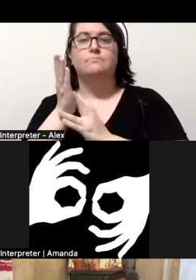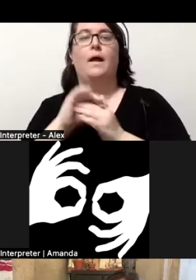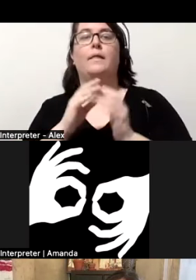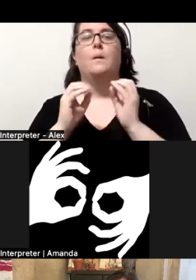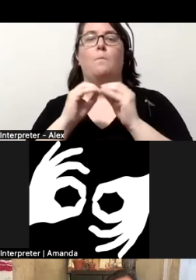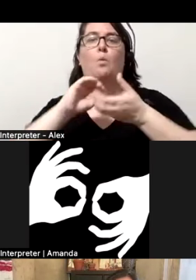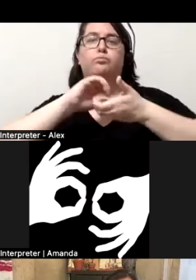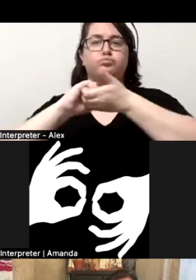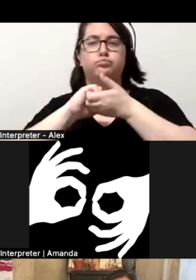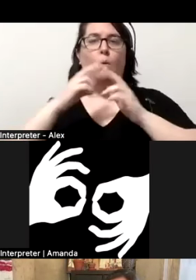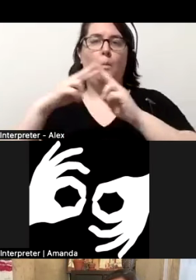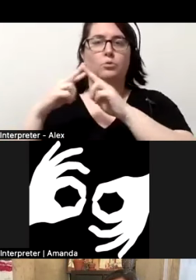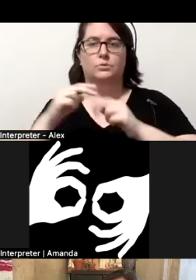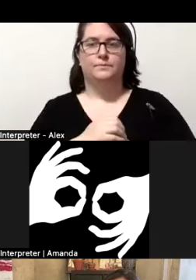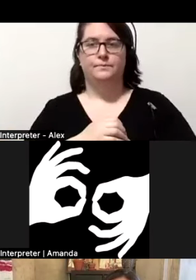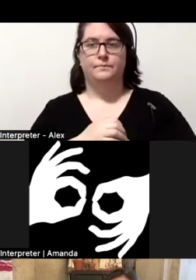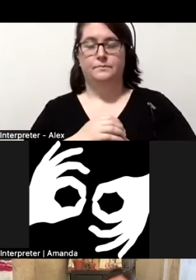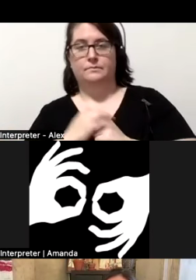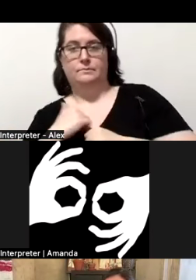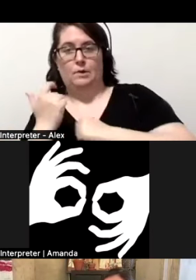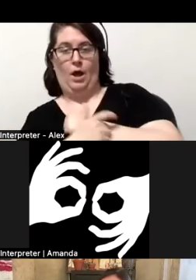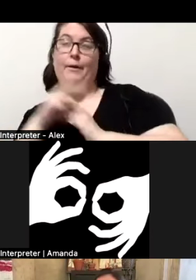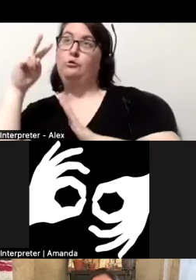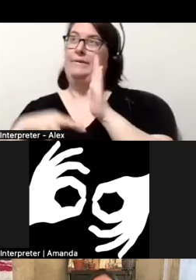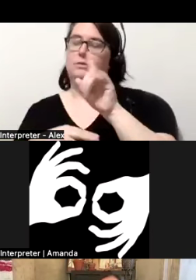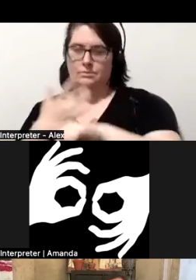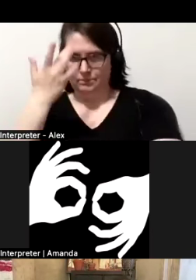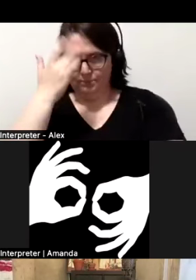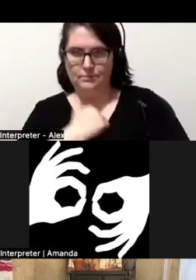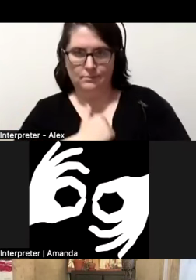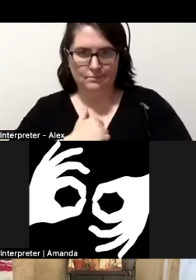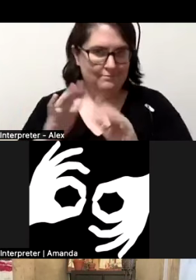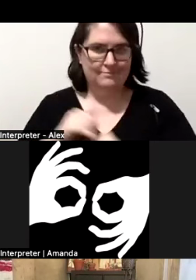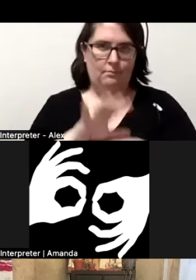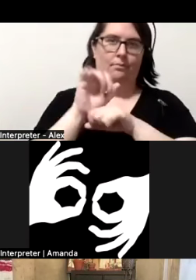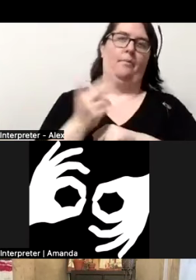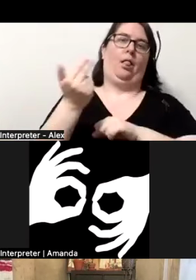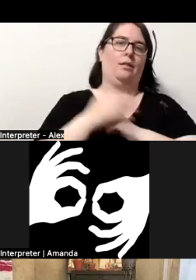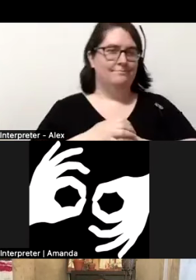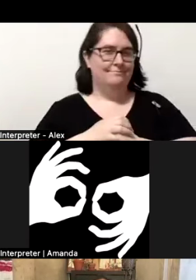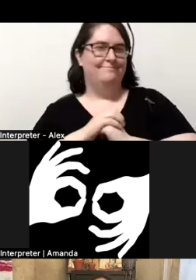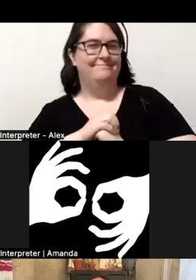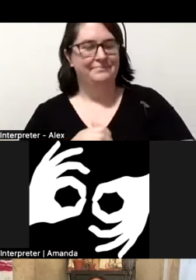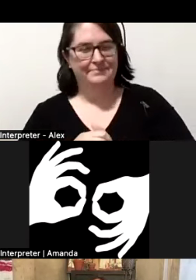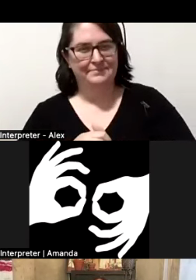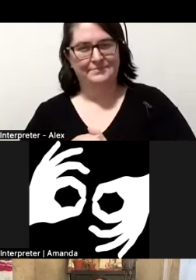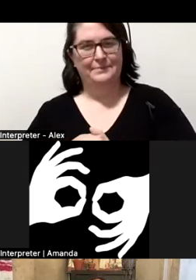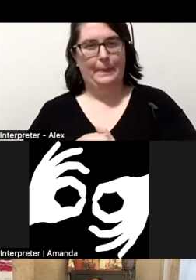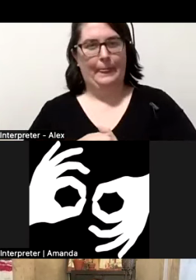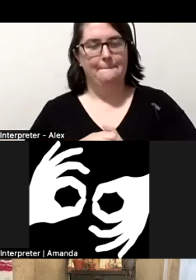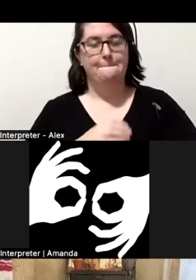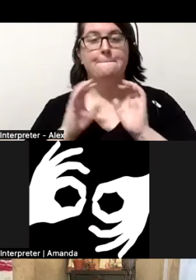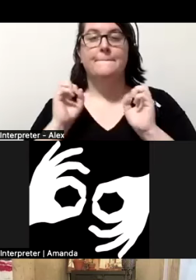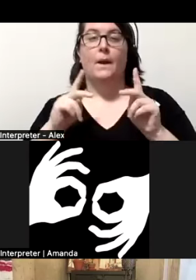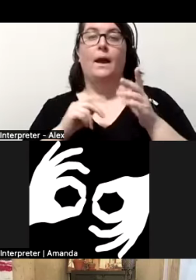partnerships. I went on automatic mode there and started reading everything, which I said I wasn't going to do. Okay, so